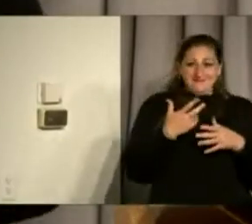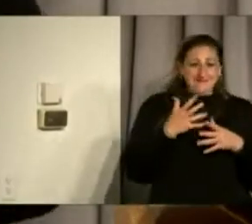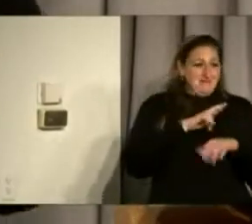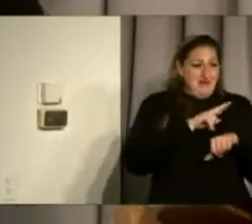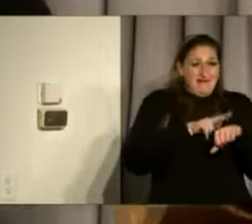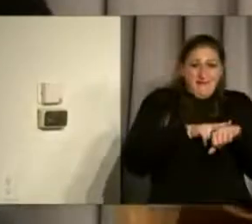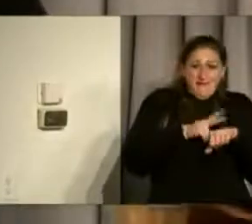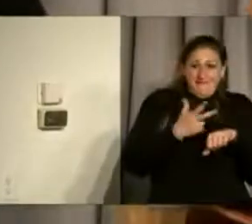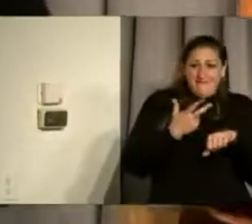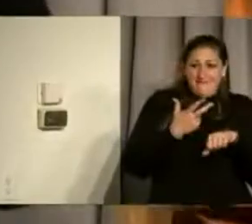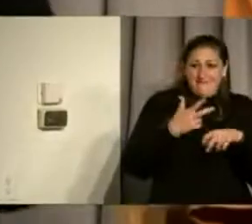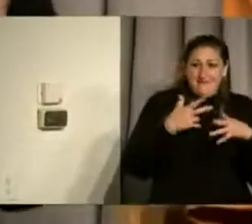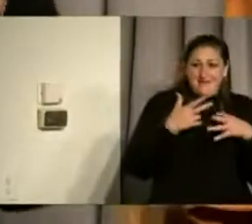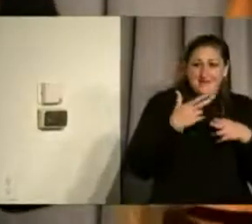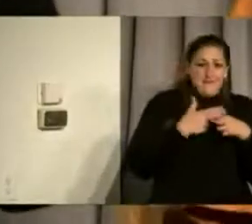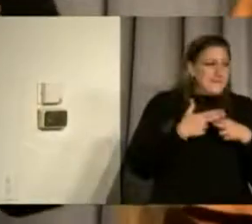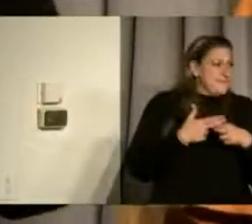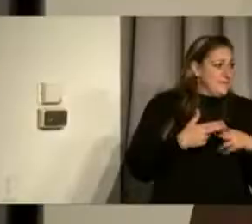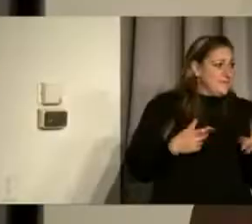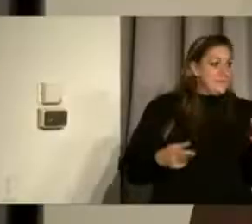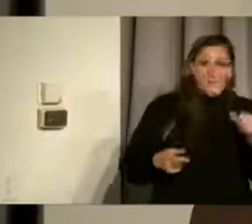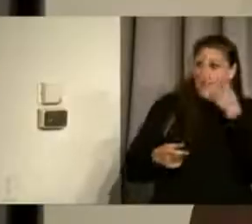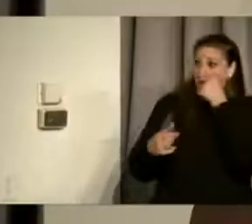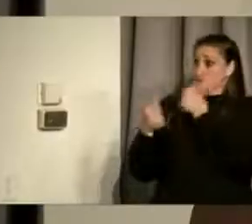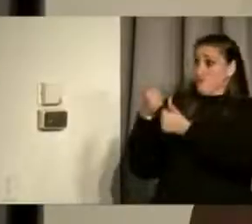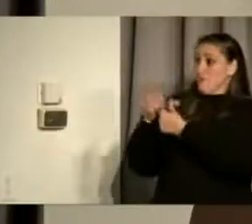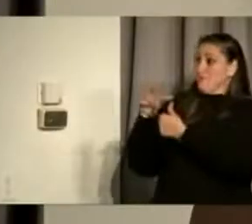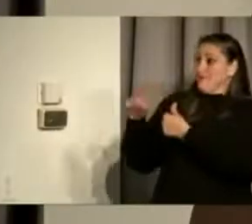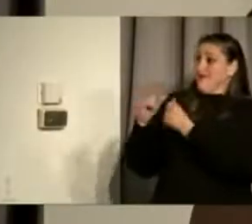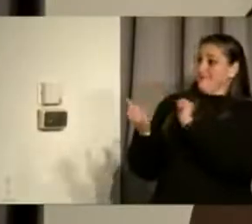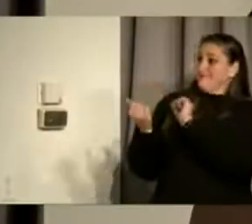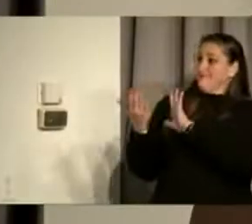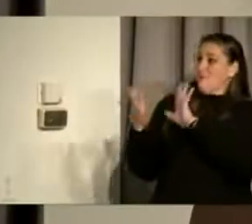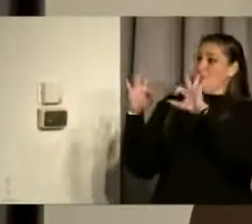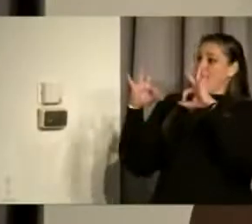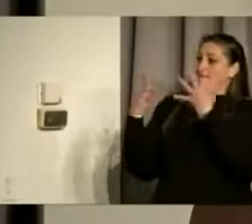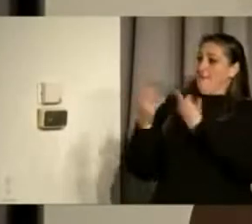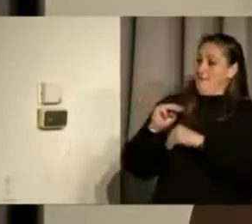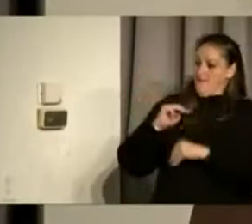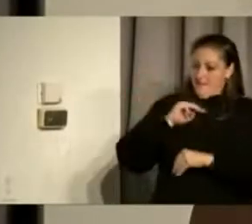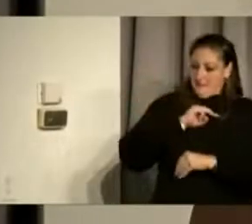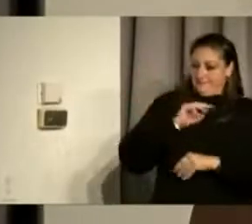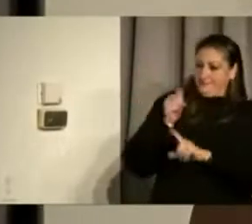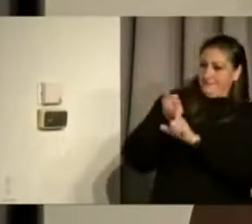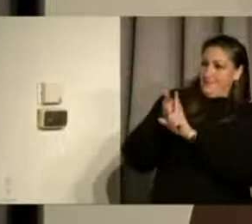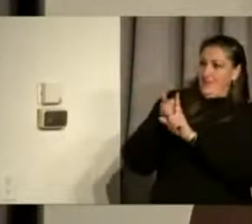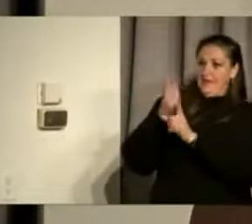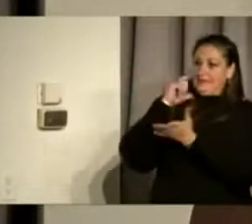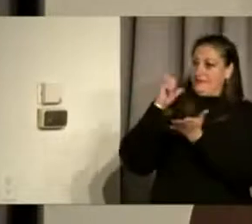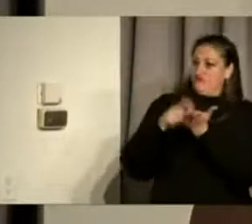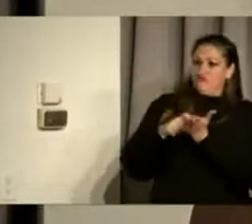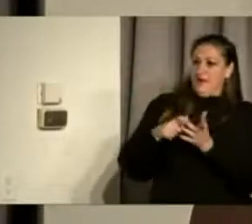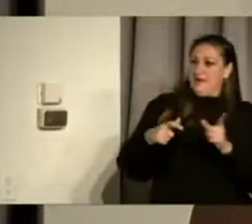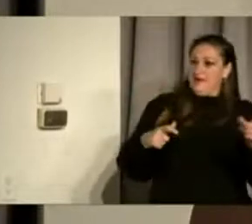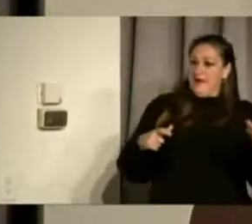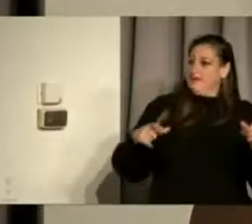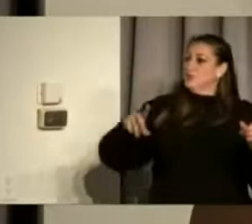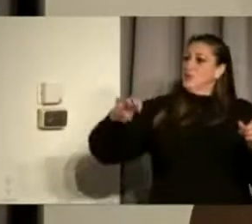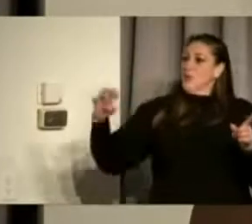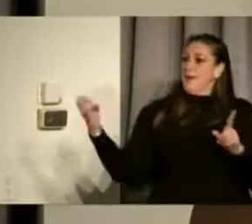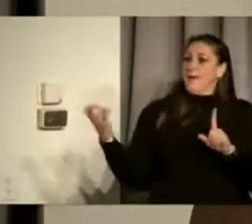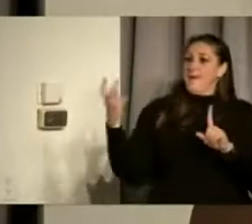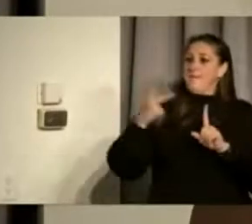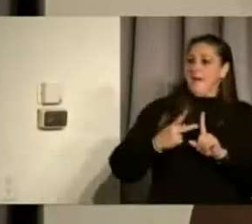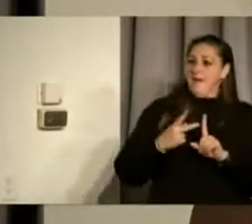Do you recall a time when you had an encounter with a family member who didn't recognize you after you returned because